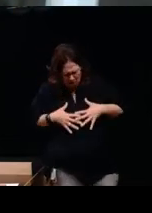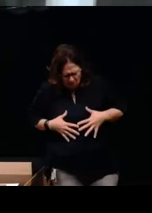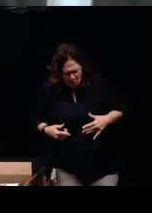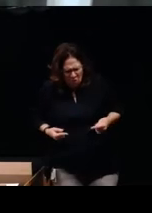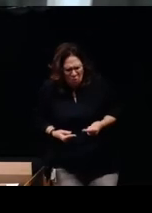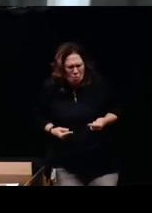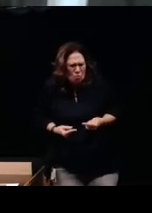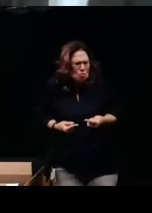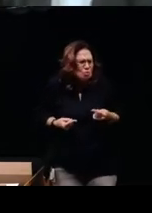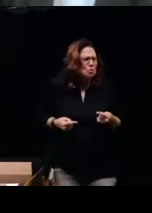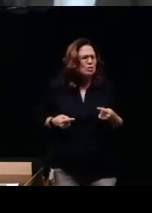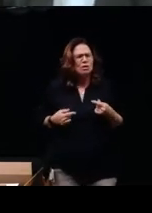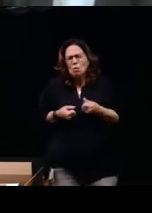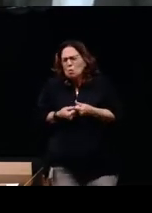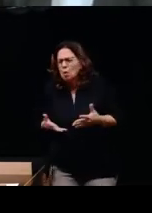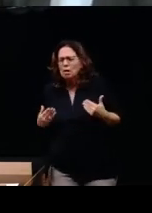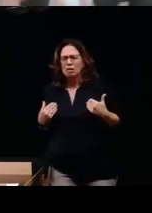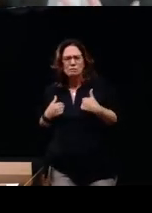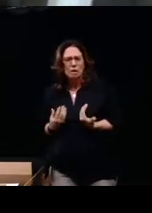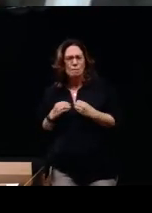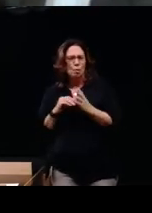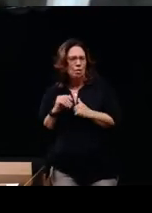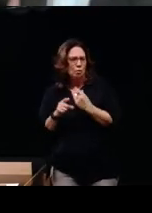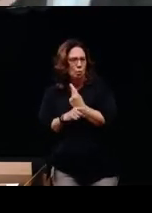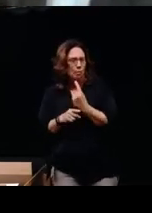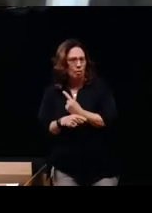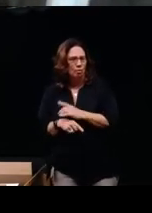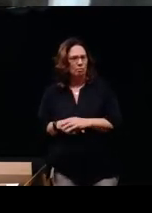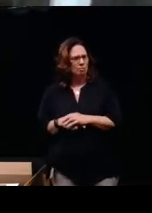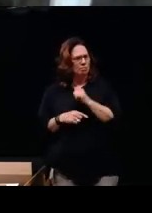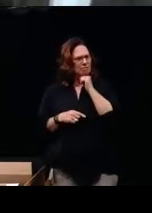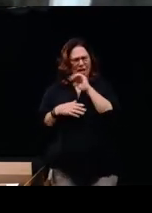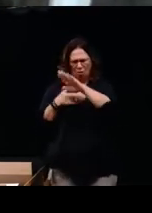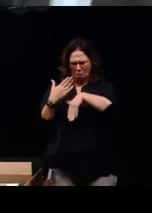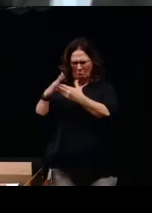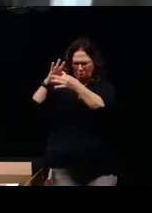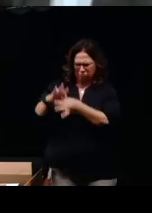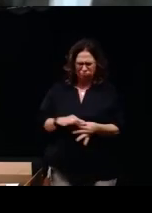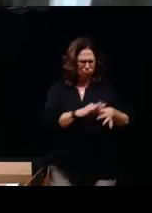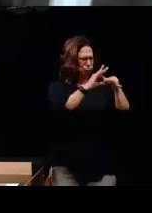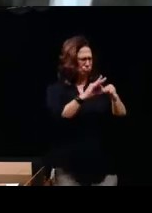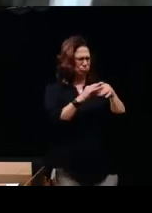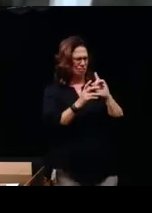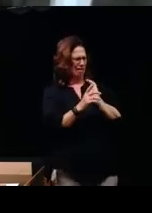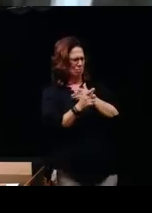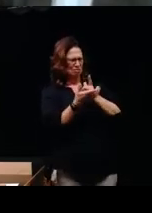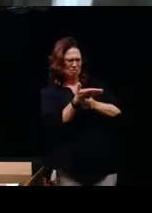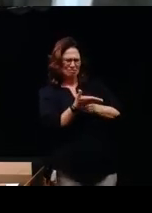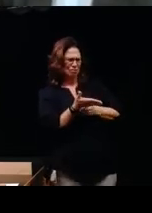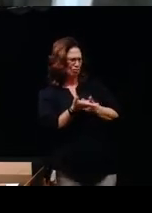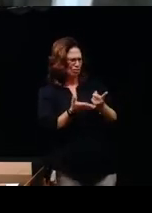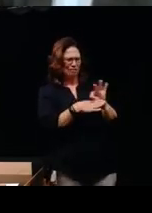just so much more tired than I've been before, right? I don't think all of this is explained by our conversation on functional